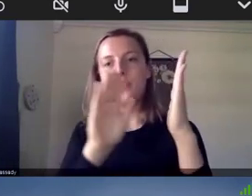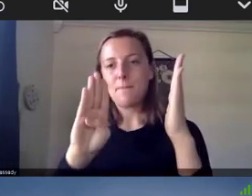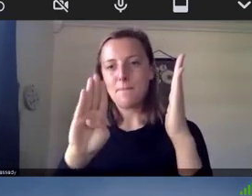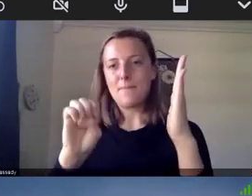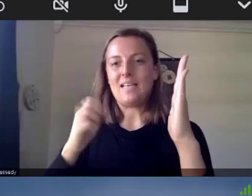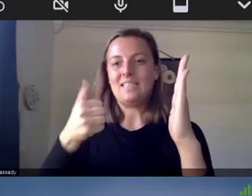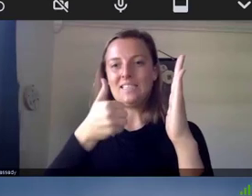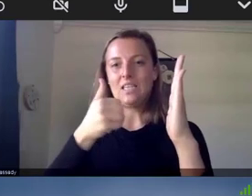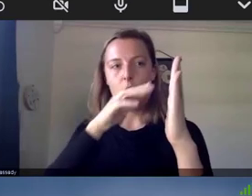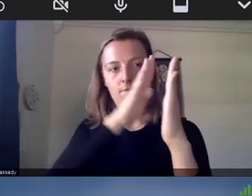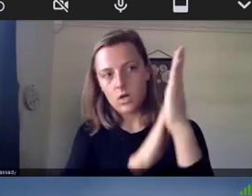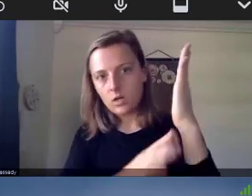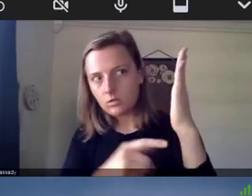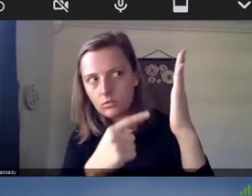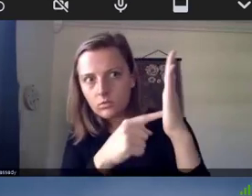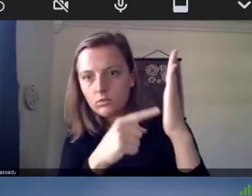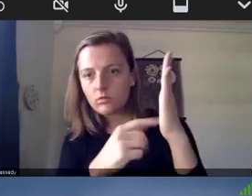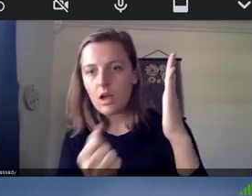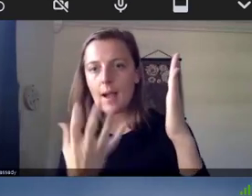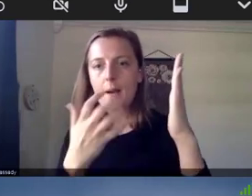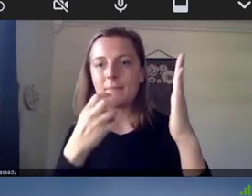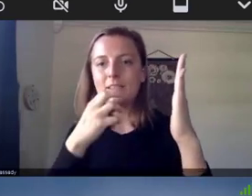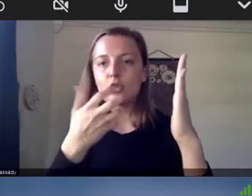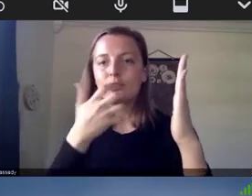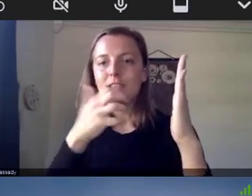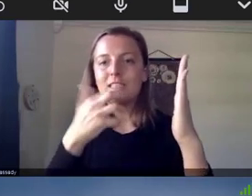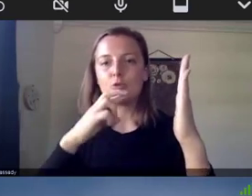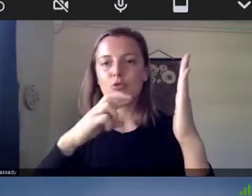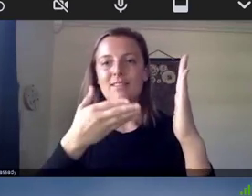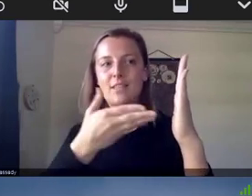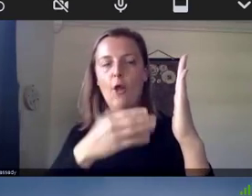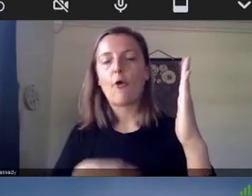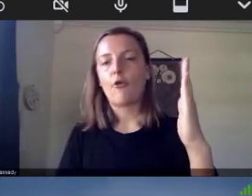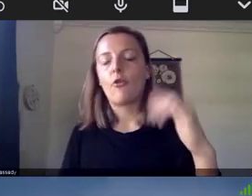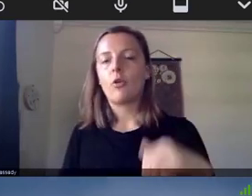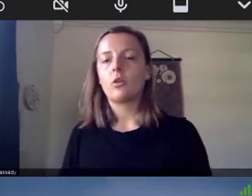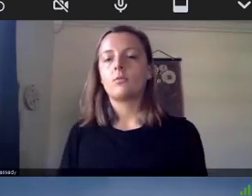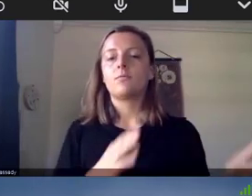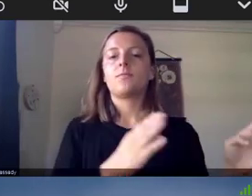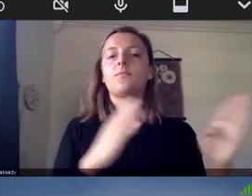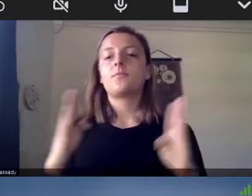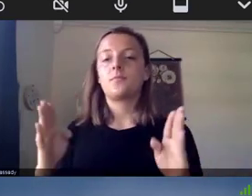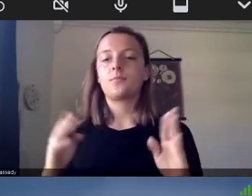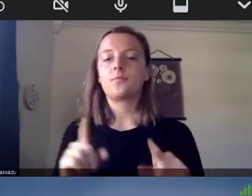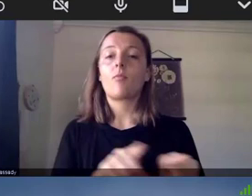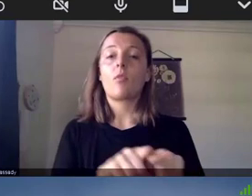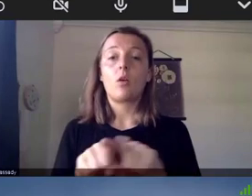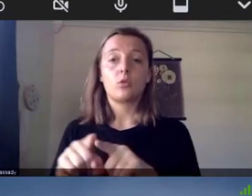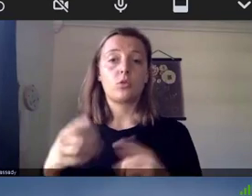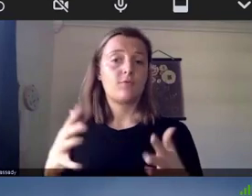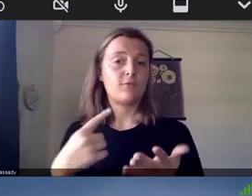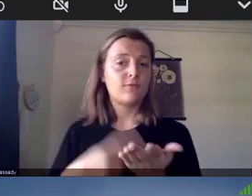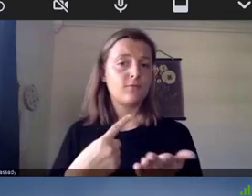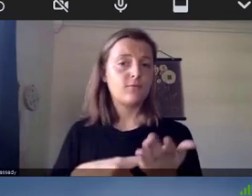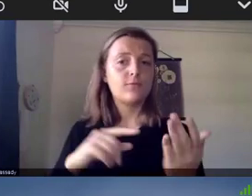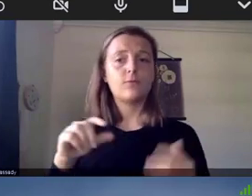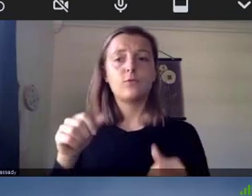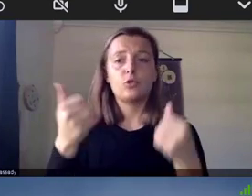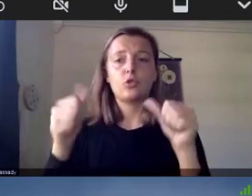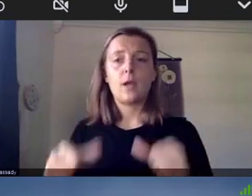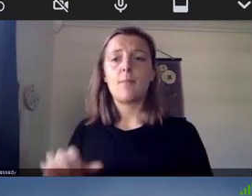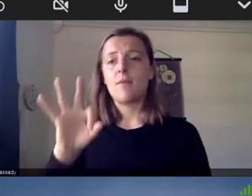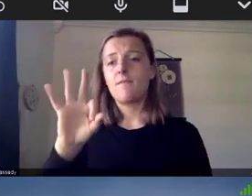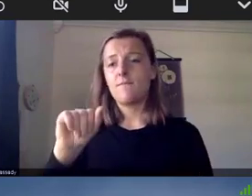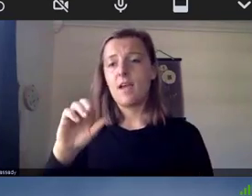We also talked about shape factors. Shape factors are nice because sometimes we have heat that's going in two dimensions or three